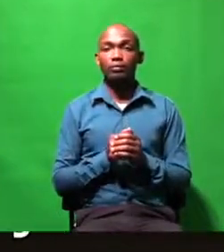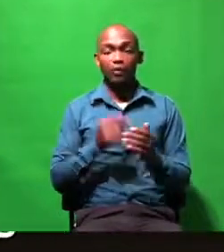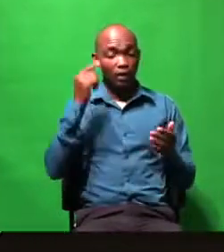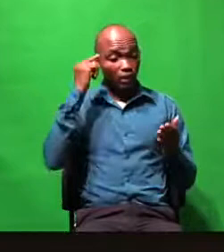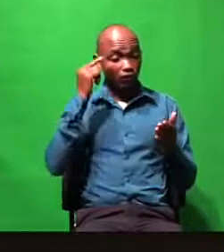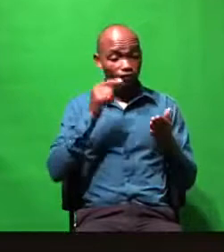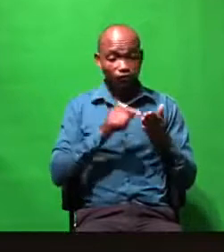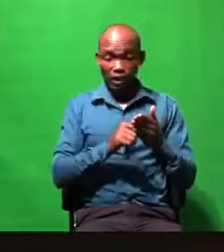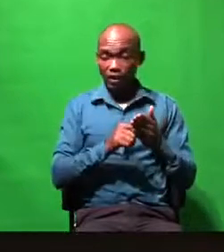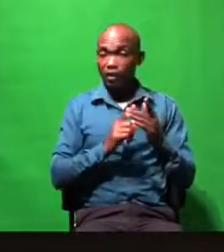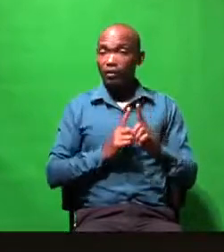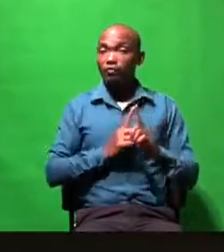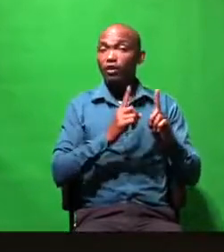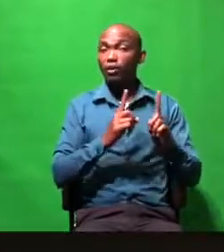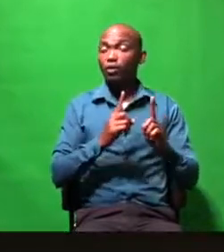Define the following terms.